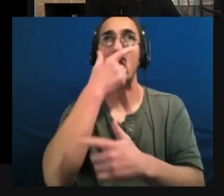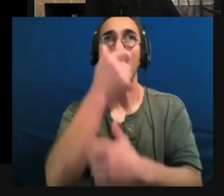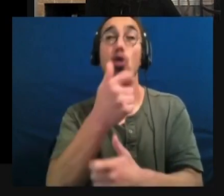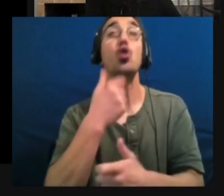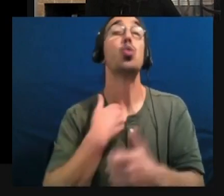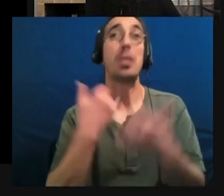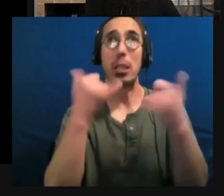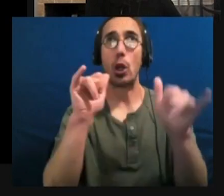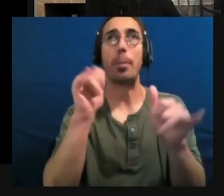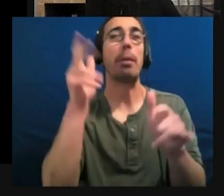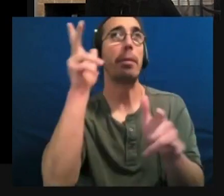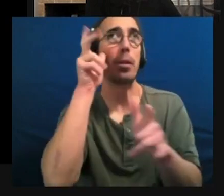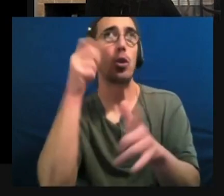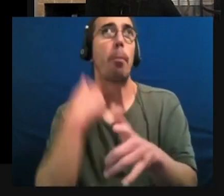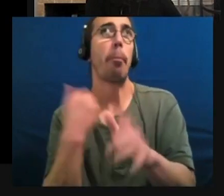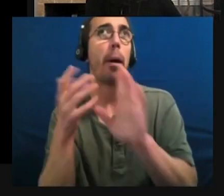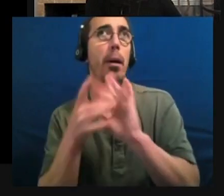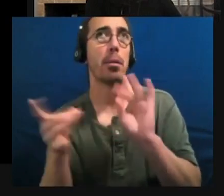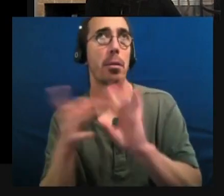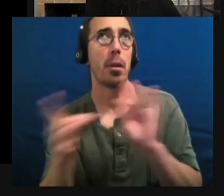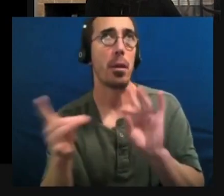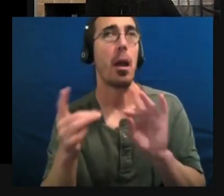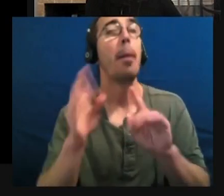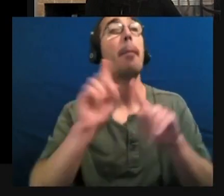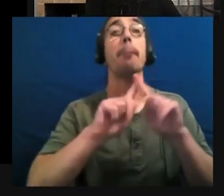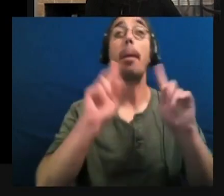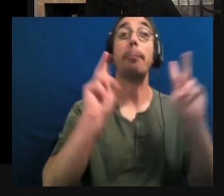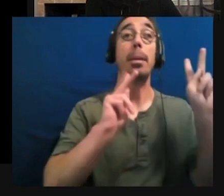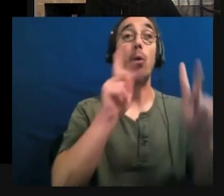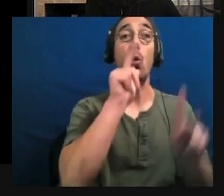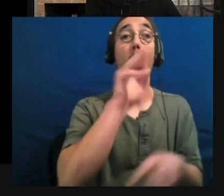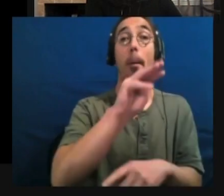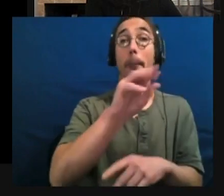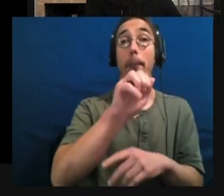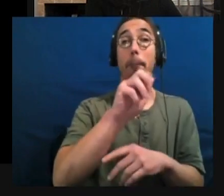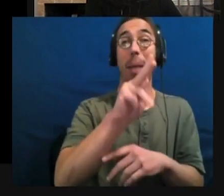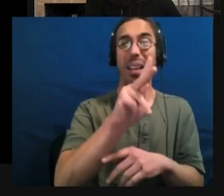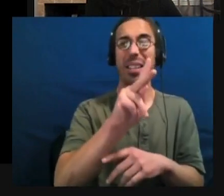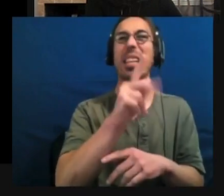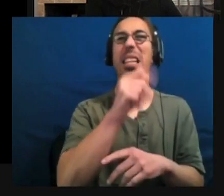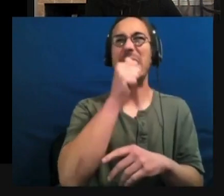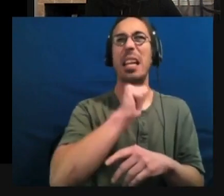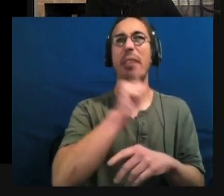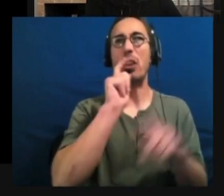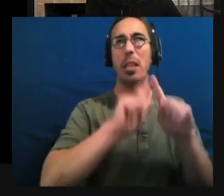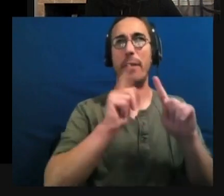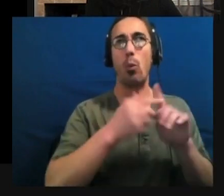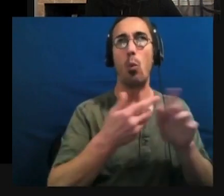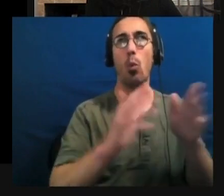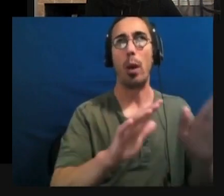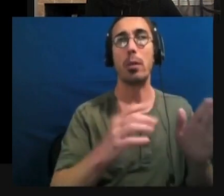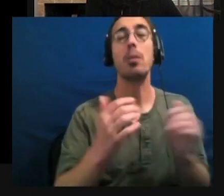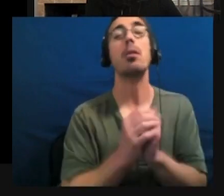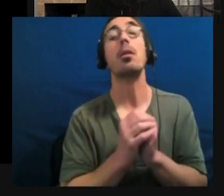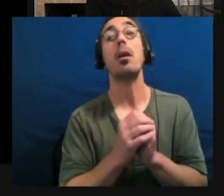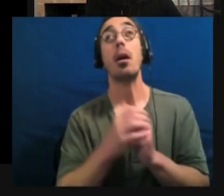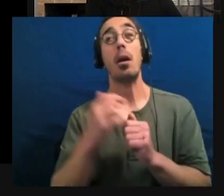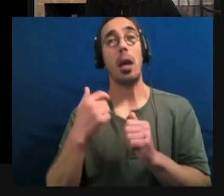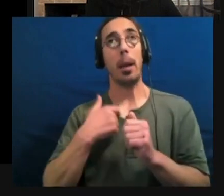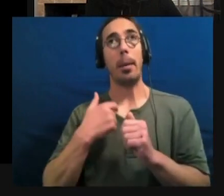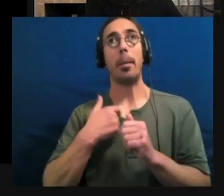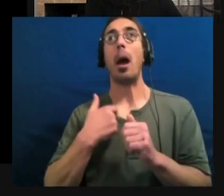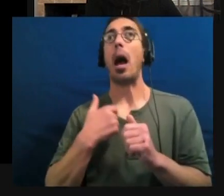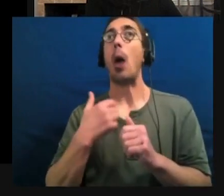and suffer in different ways. I upset people here with my antics, and I would no doubt eventually upset someone in